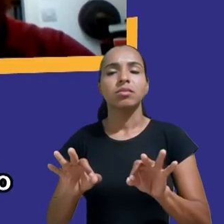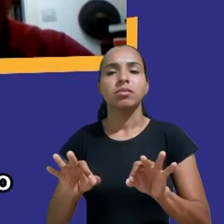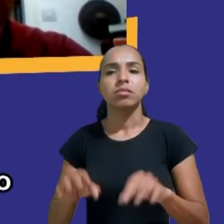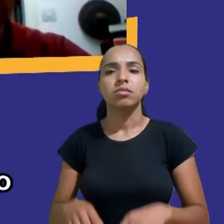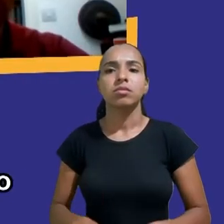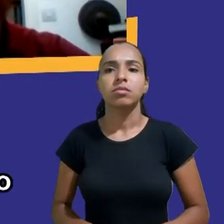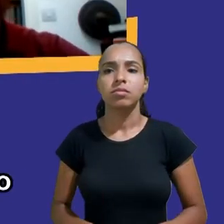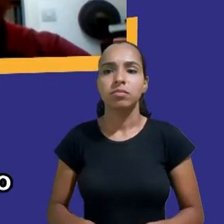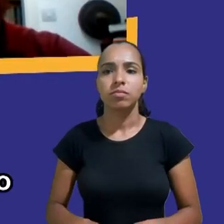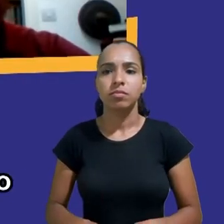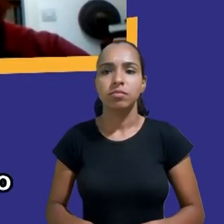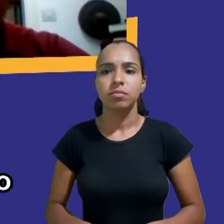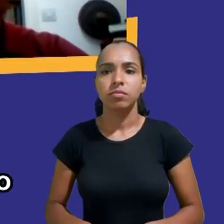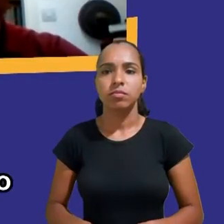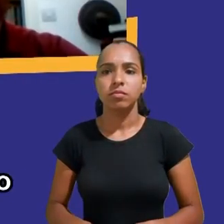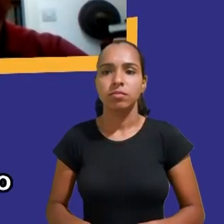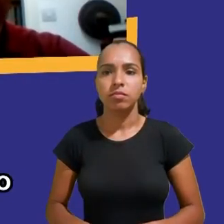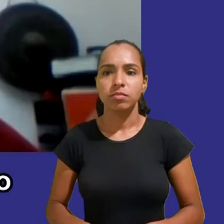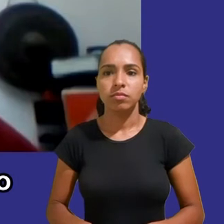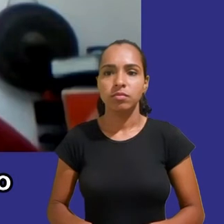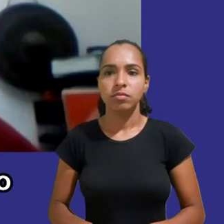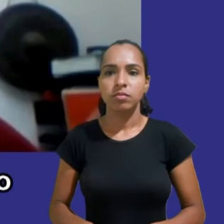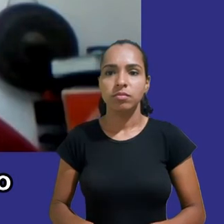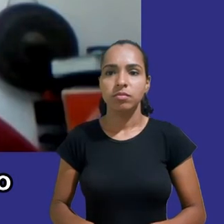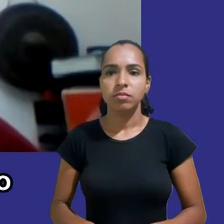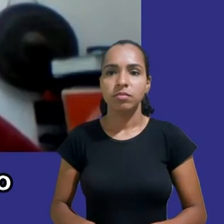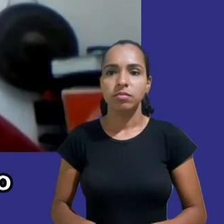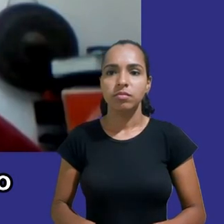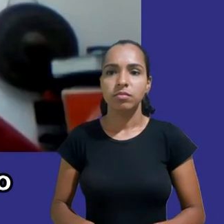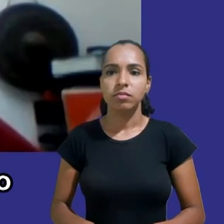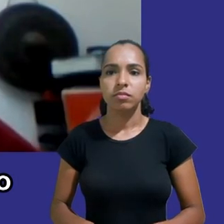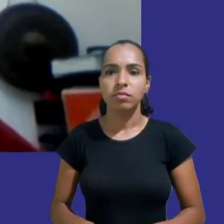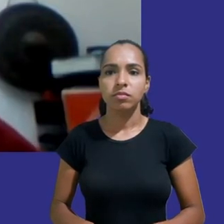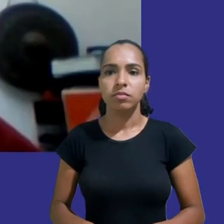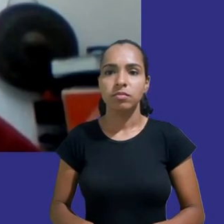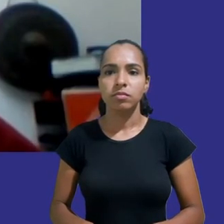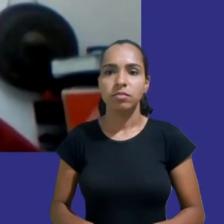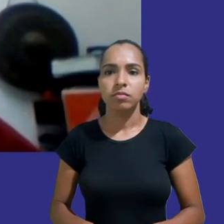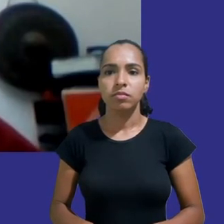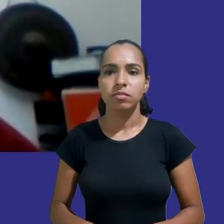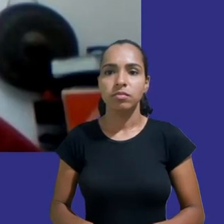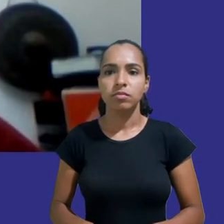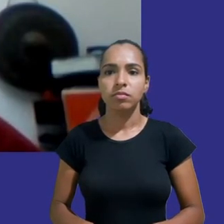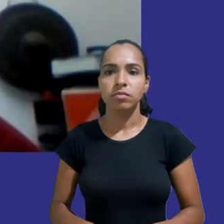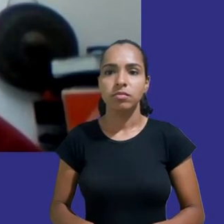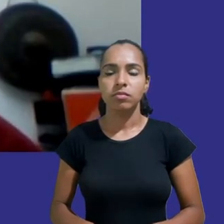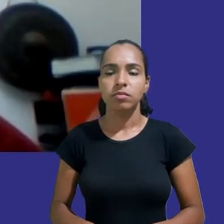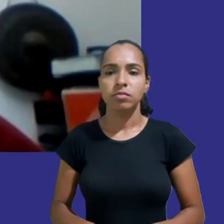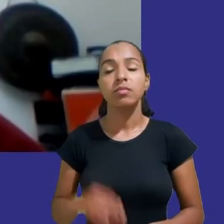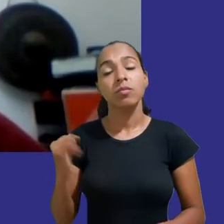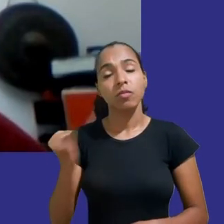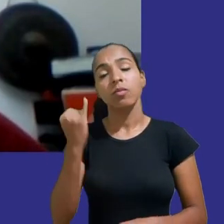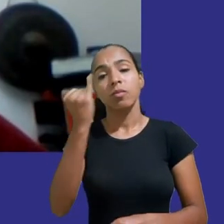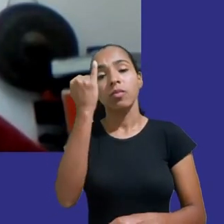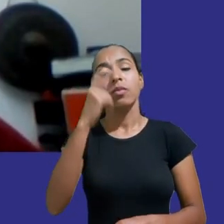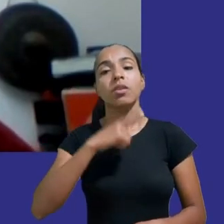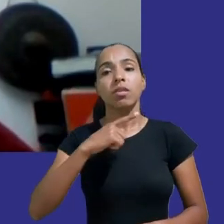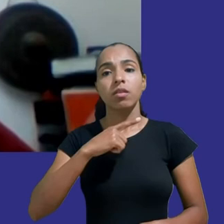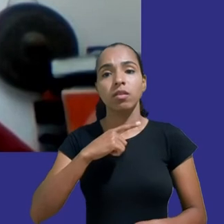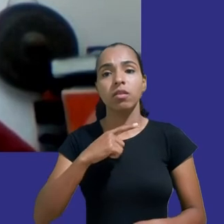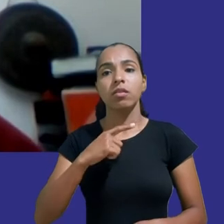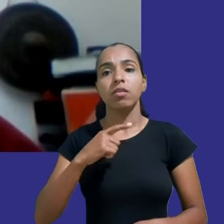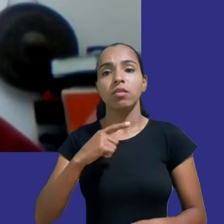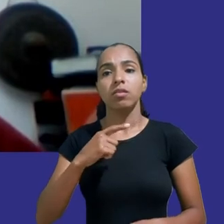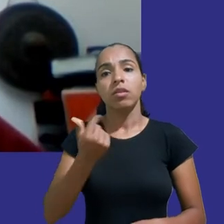yes I think it's really important that we remember that there is not just one way to fund the digital infrastructure that we have grown to rely on